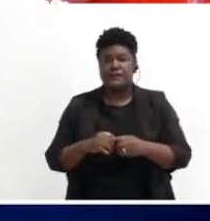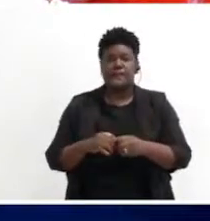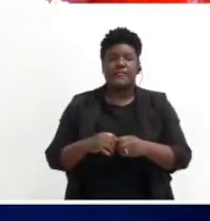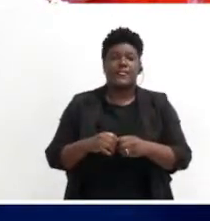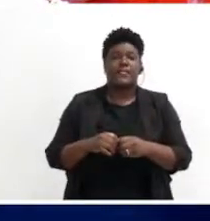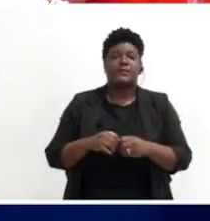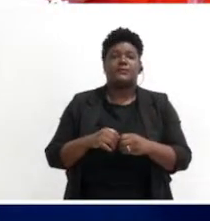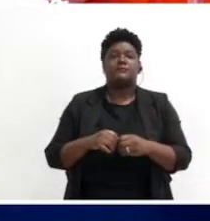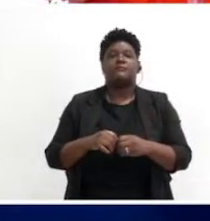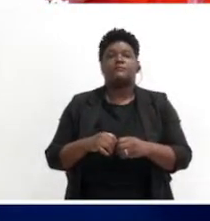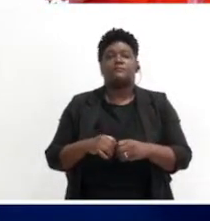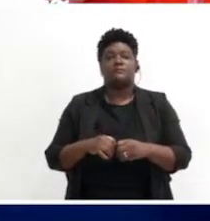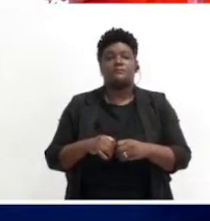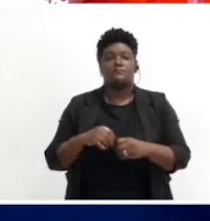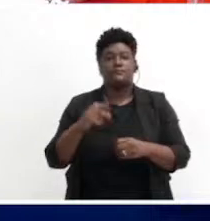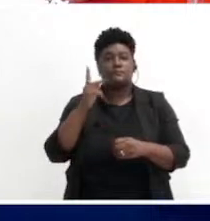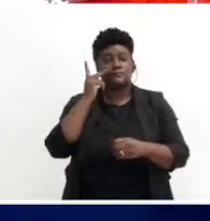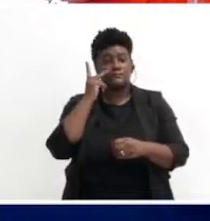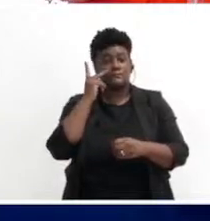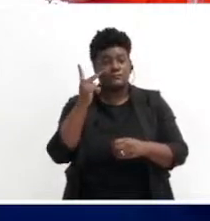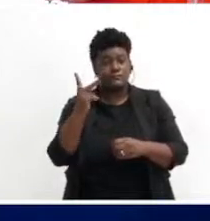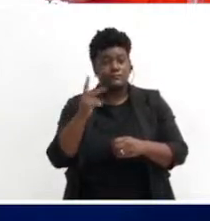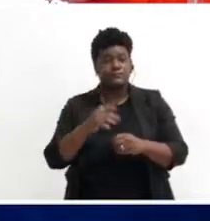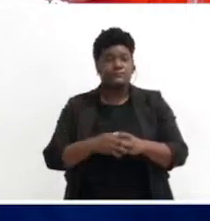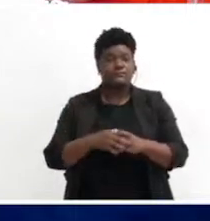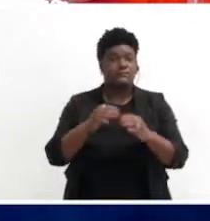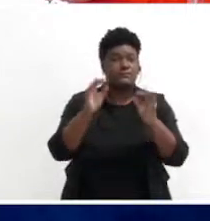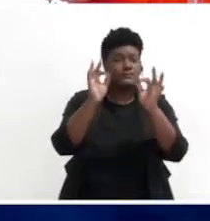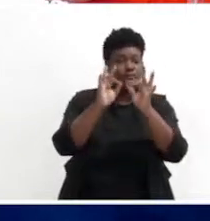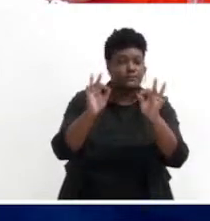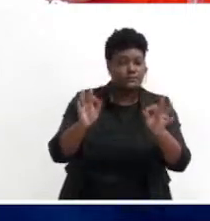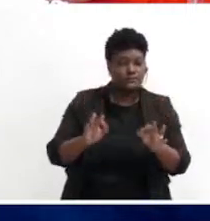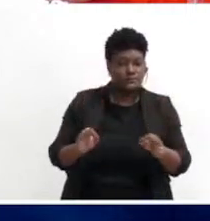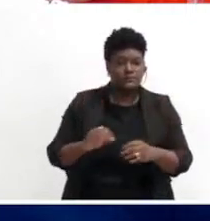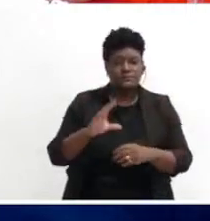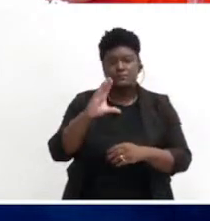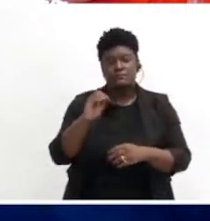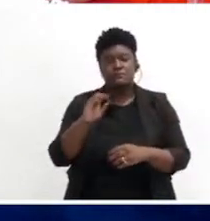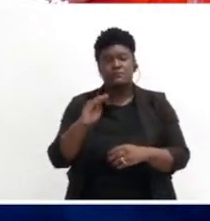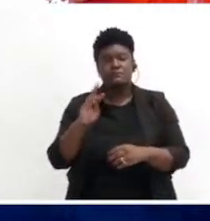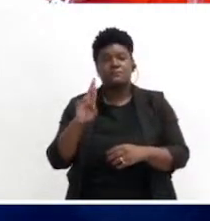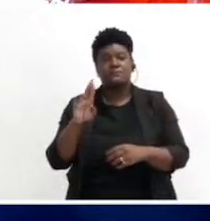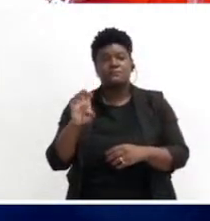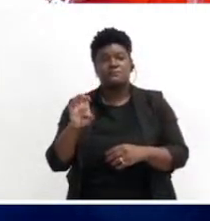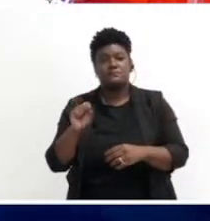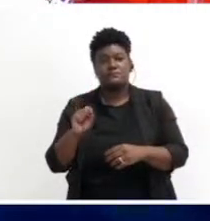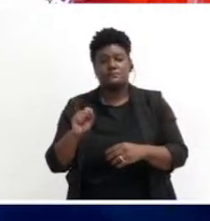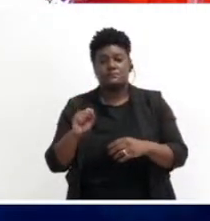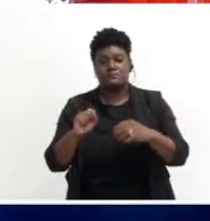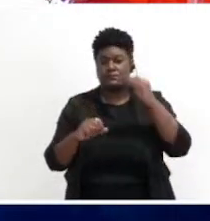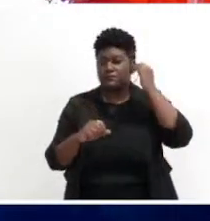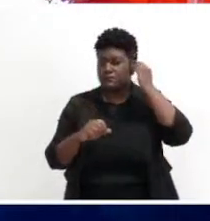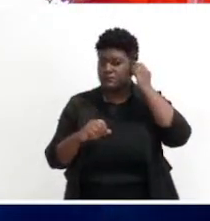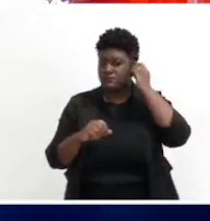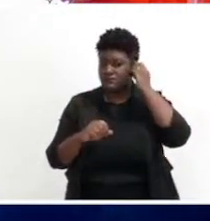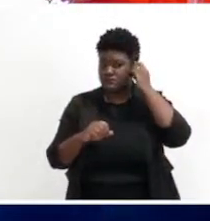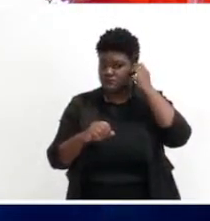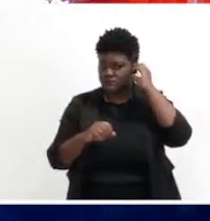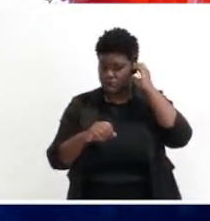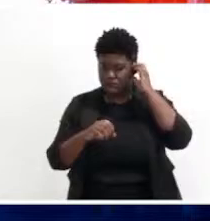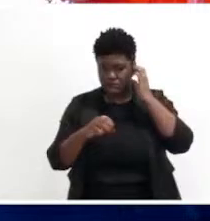Intel designs their copper pillar bumps, it's quite different. Very narrow at the bottom and kind of spreads